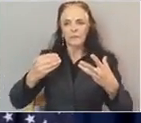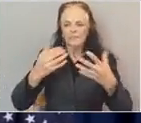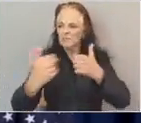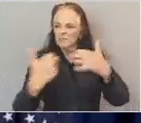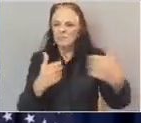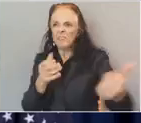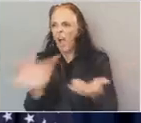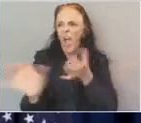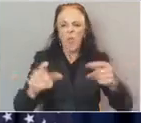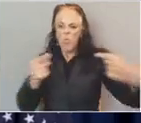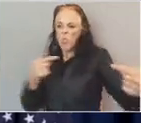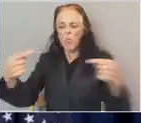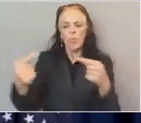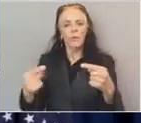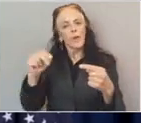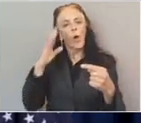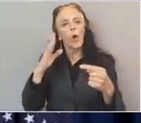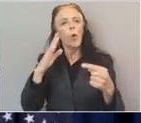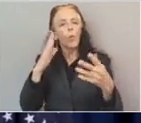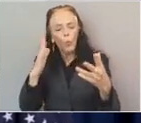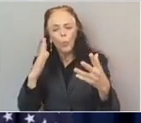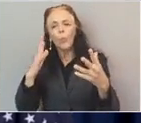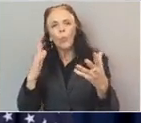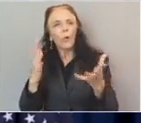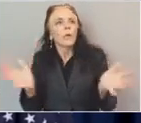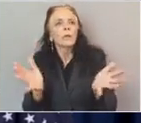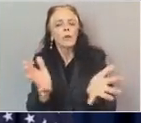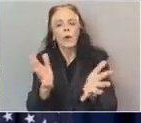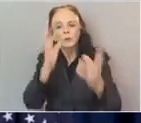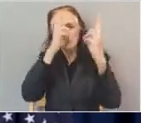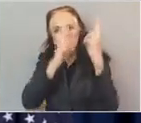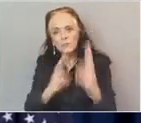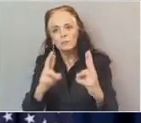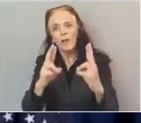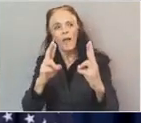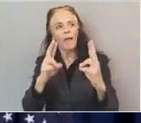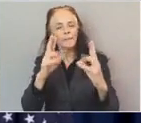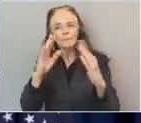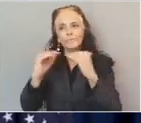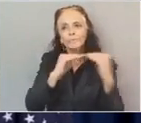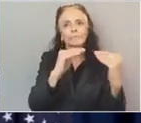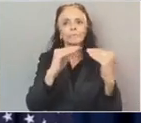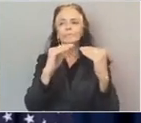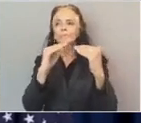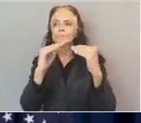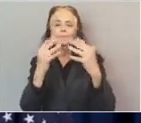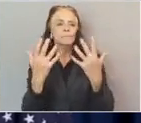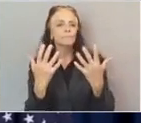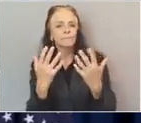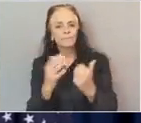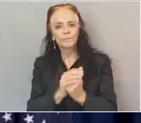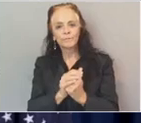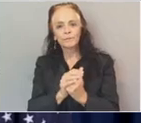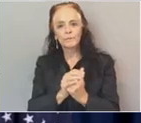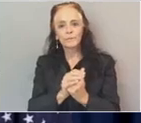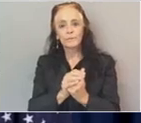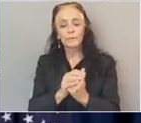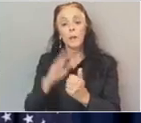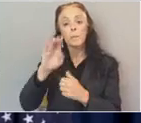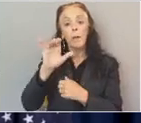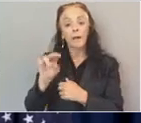us deserves. As Joe Biden said in his acceptance speech, we have a